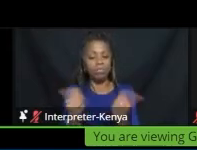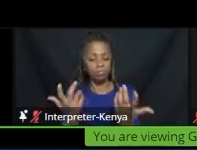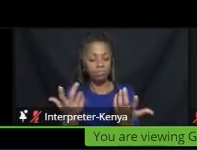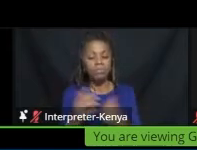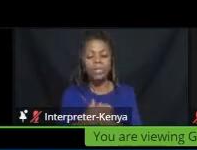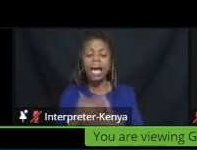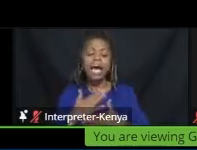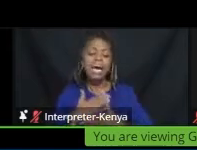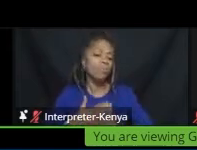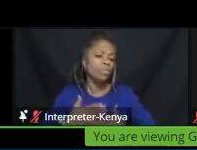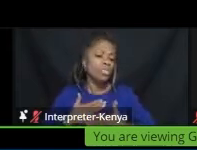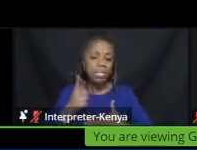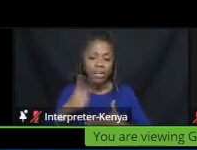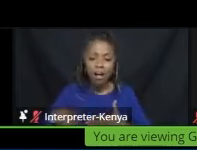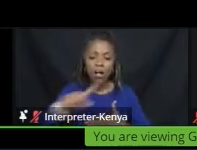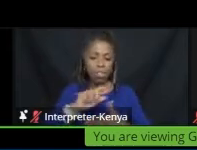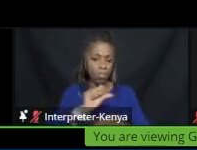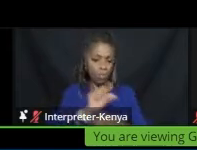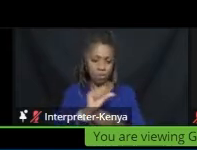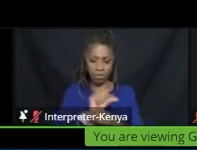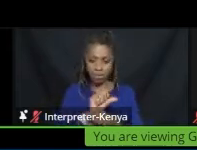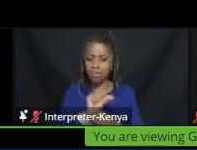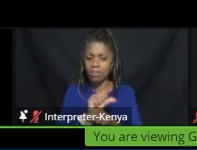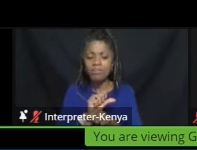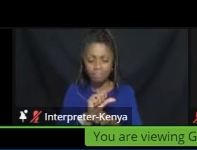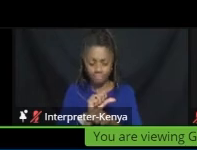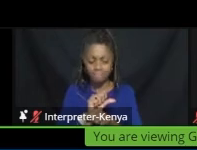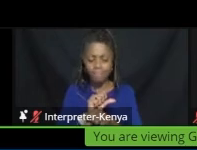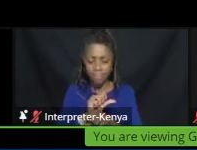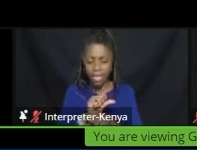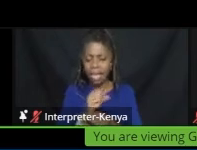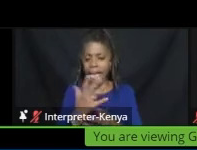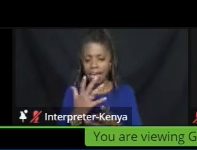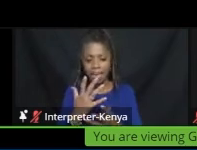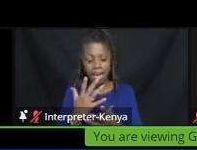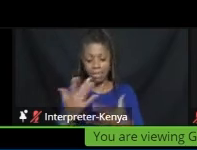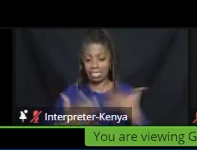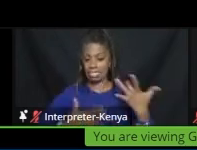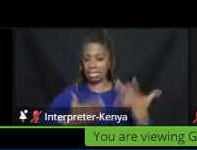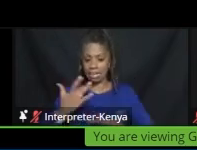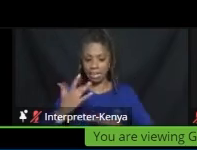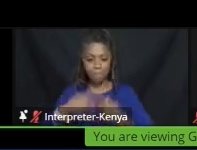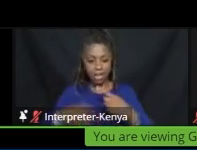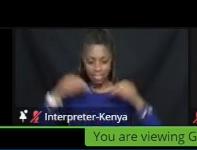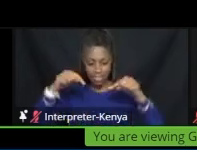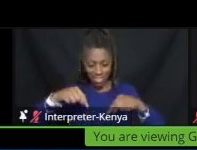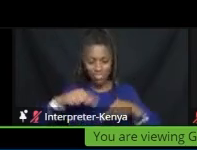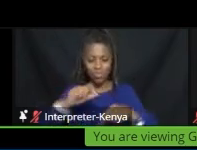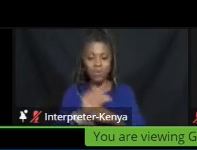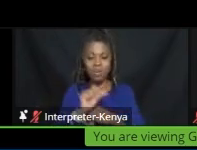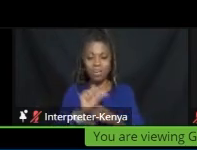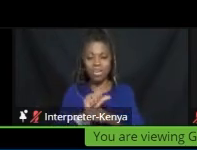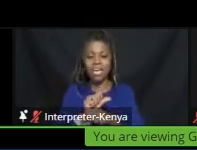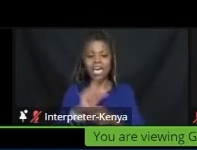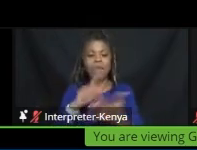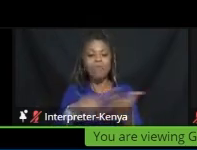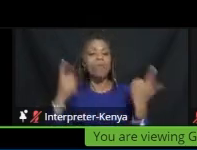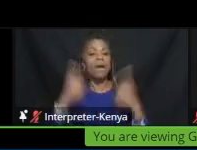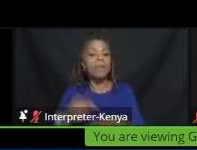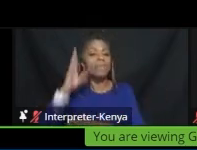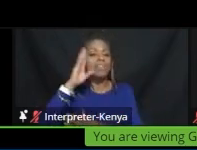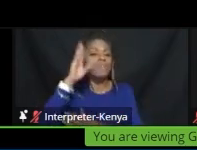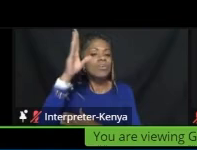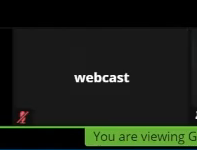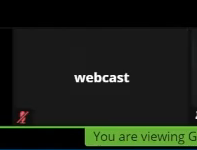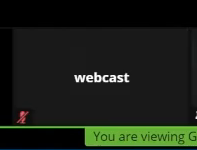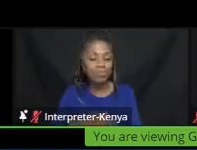the work that you're doing for us in Kentucky. Excited about the work today and what we will do going forward. Thanks, and I think I turn it